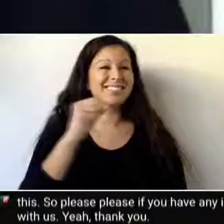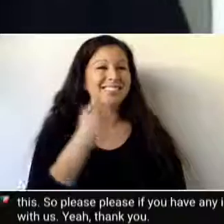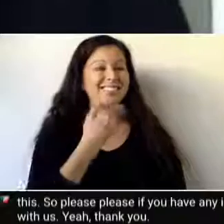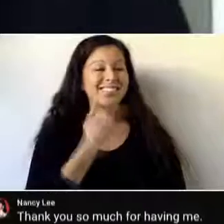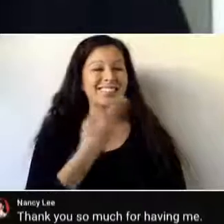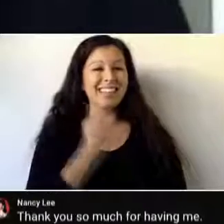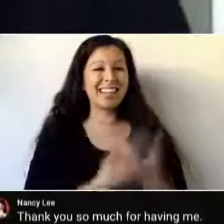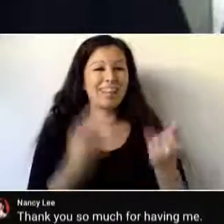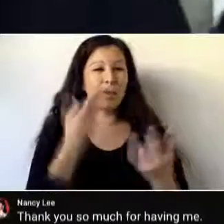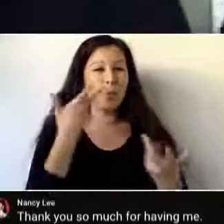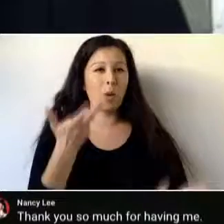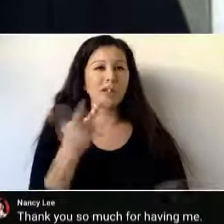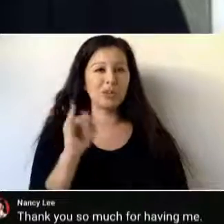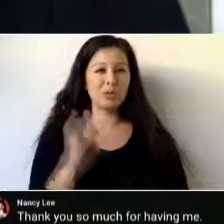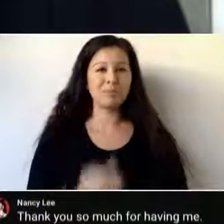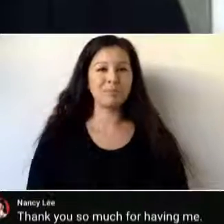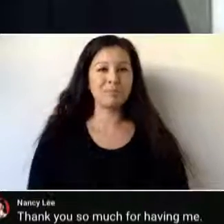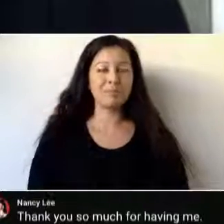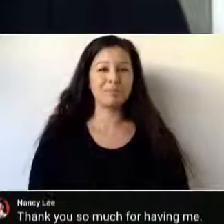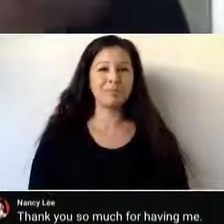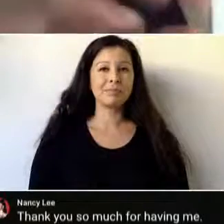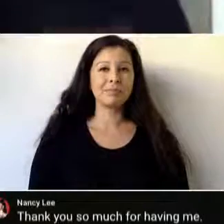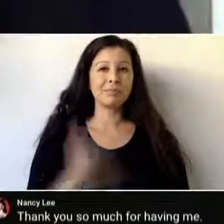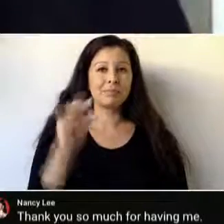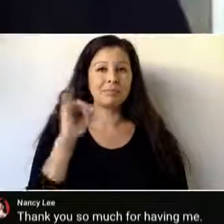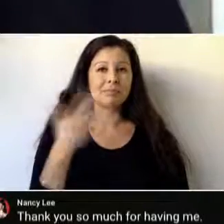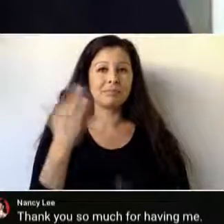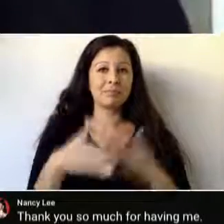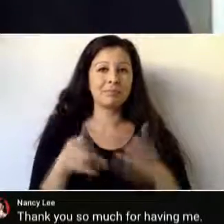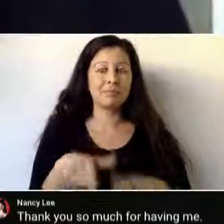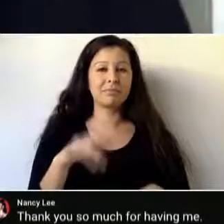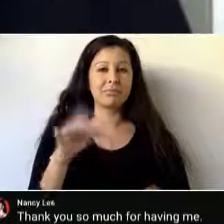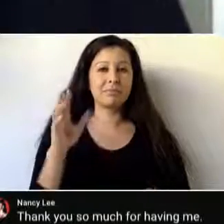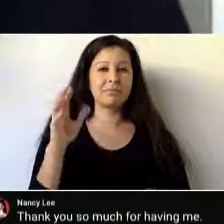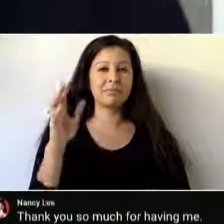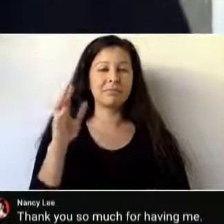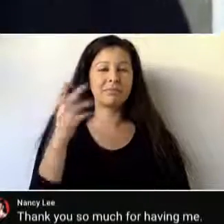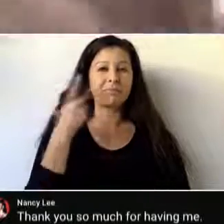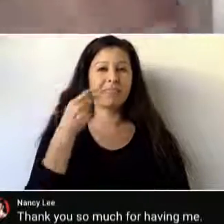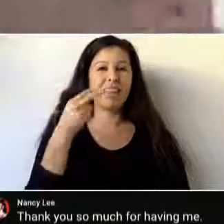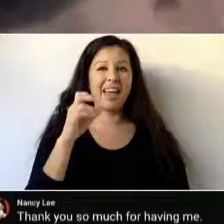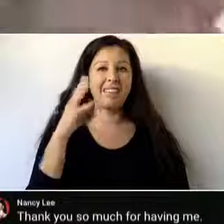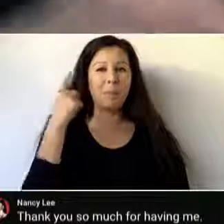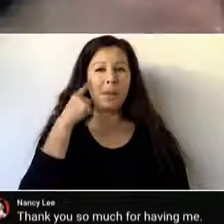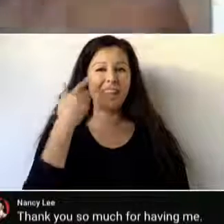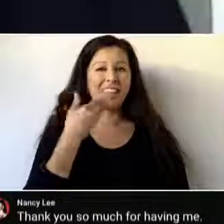to everyone that's watching too. And that concludes this edition of The Hive Mind.